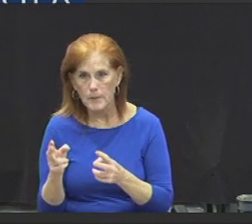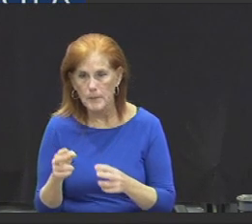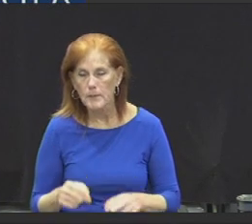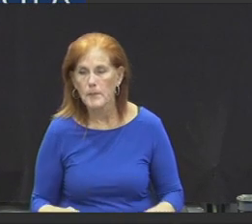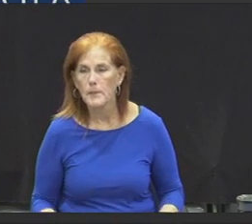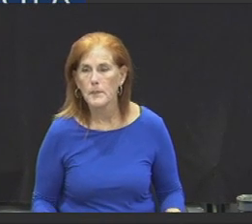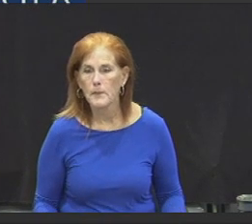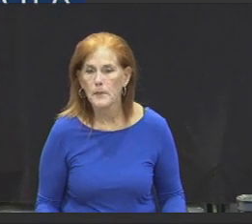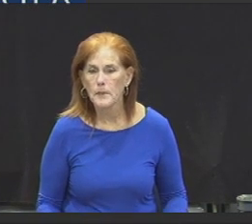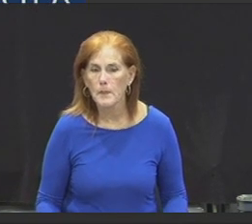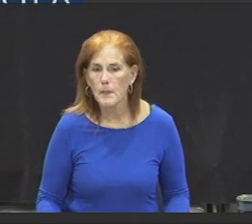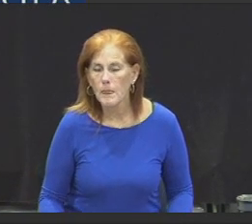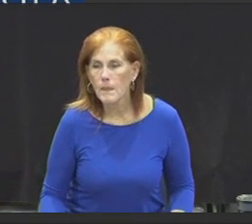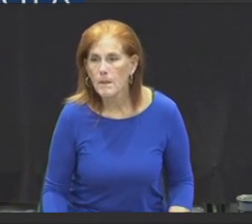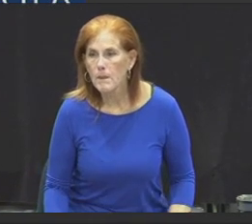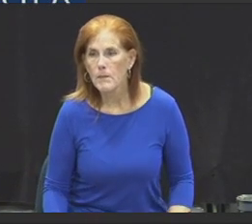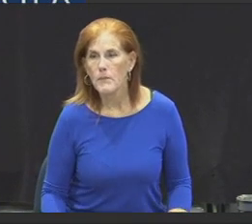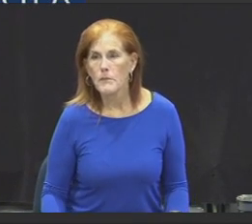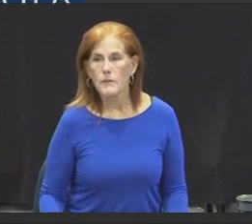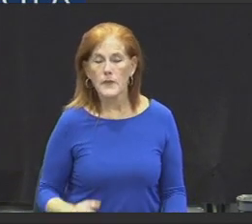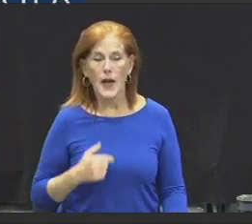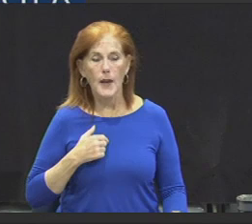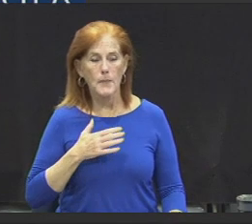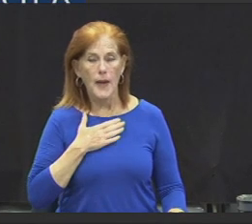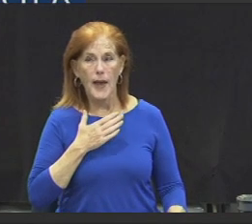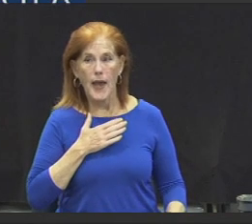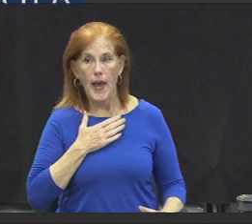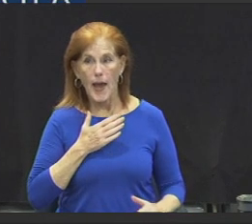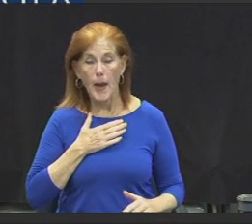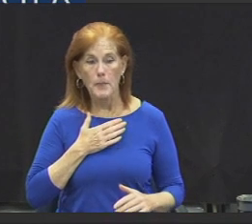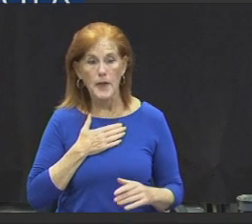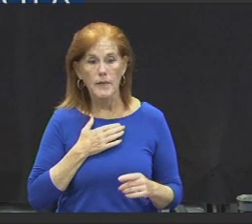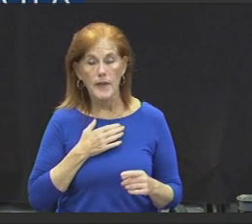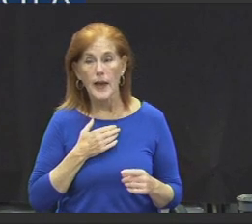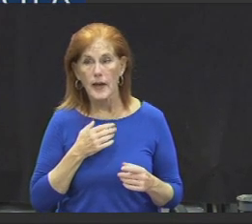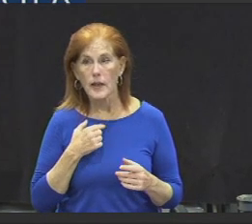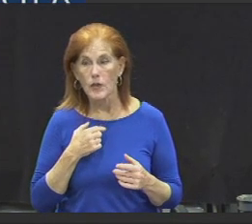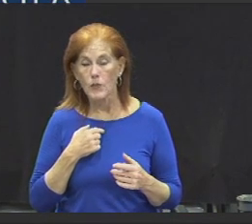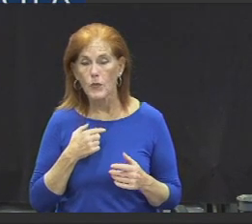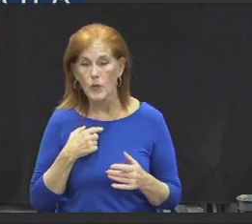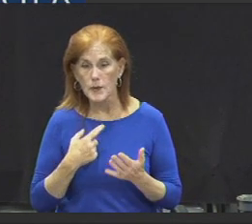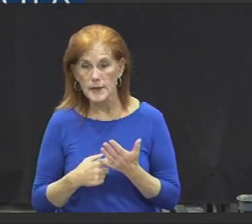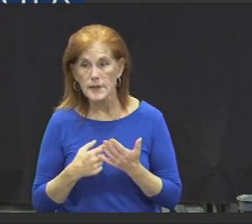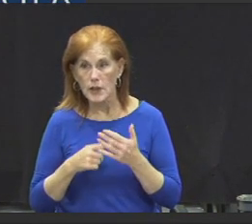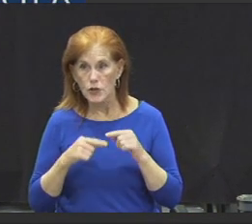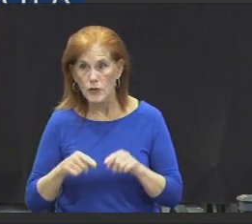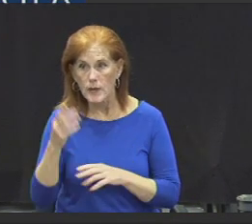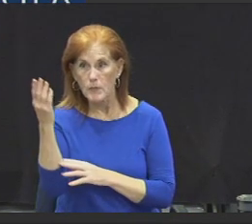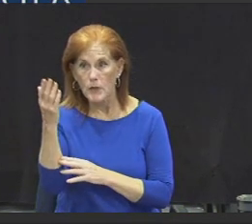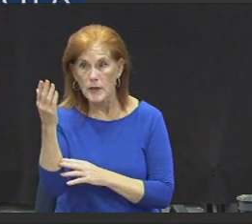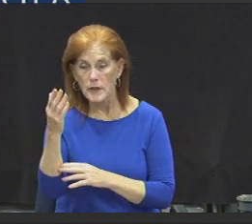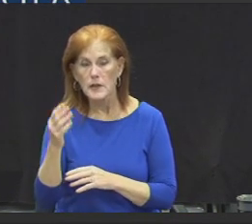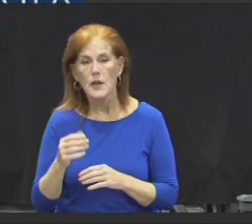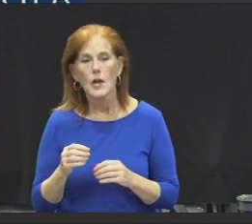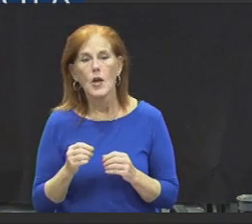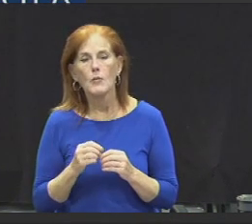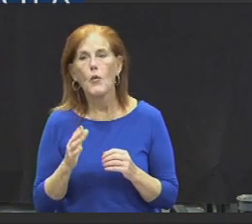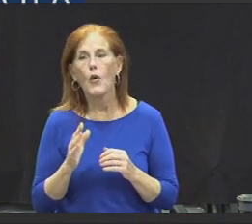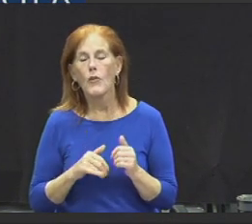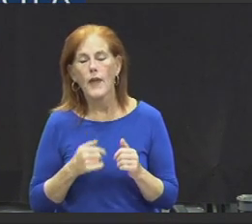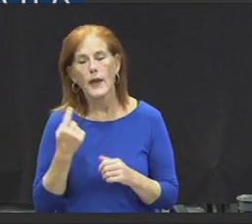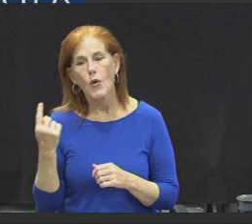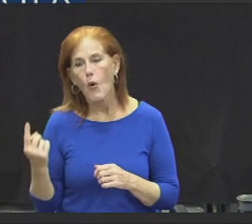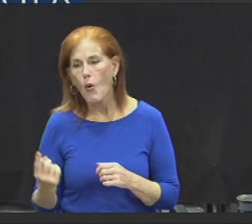I think that I appreciate, I'm glad that it was said in the presence of the presentation that how do we go beyond